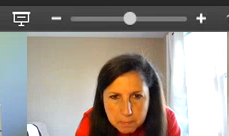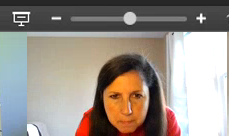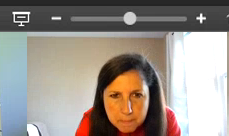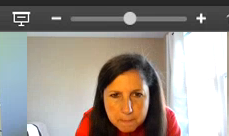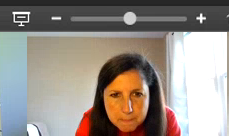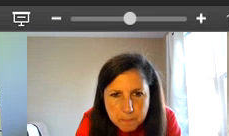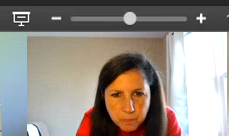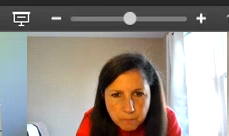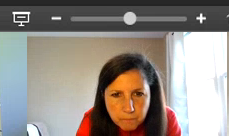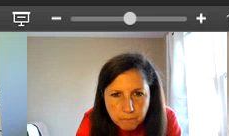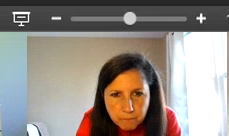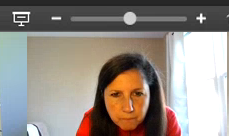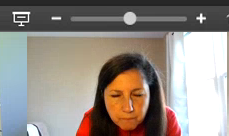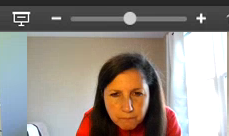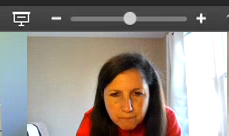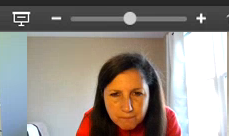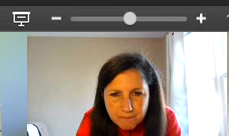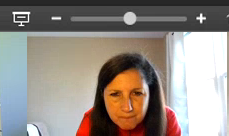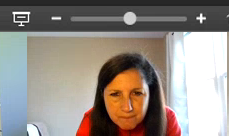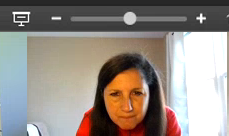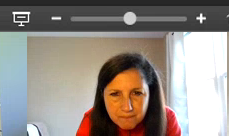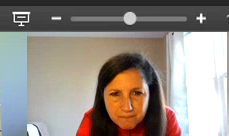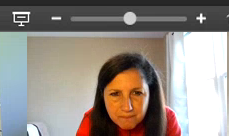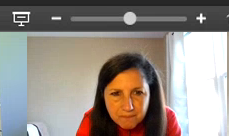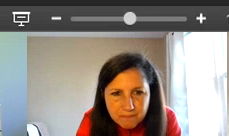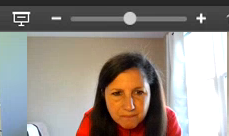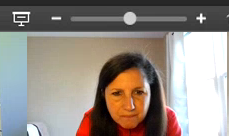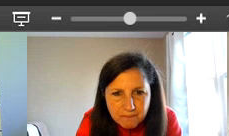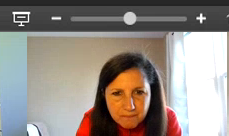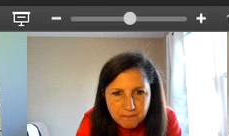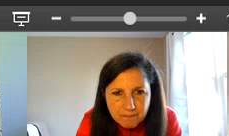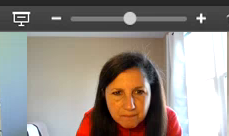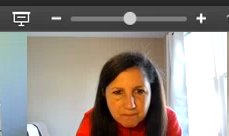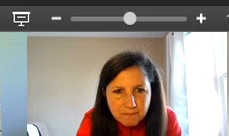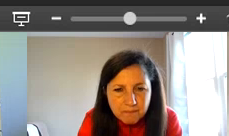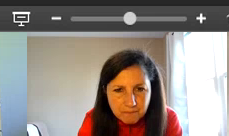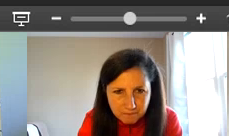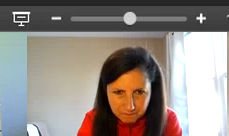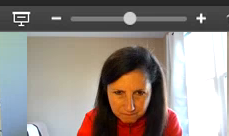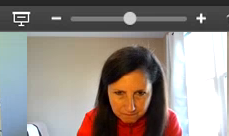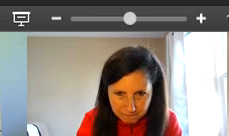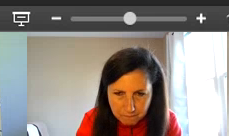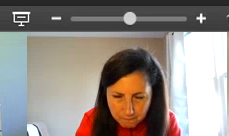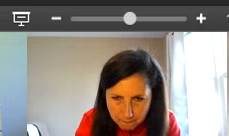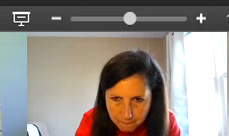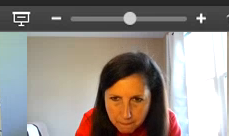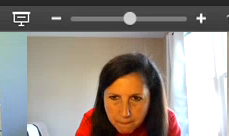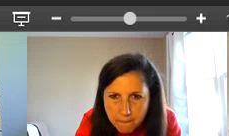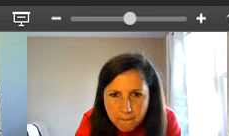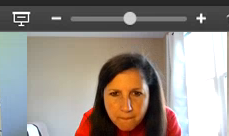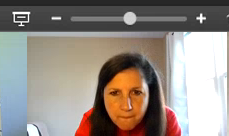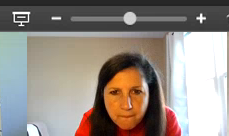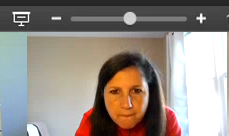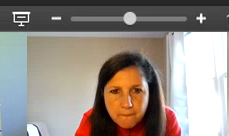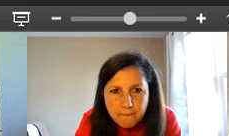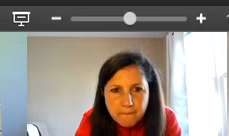video and microphone and raised hand? It's blocking your picture and